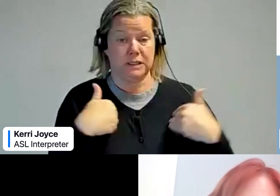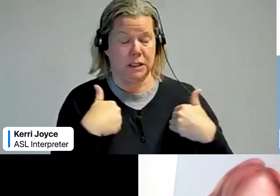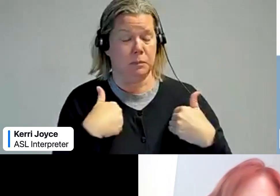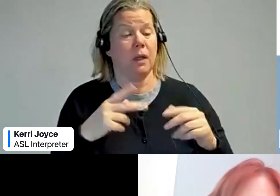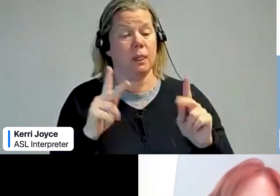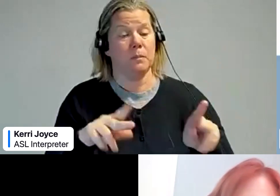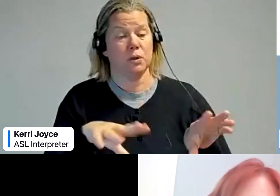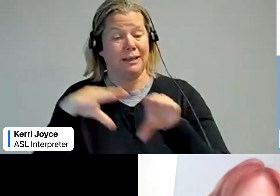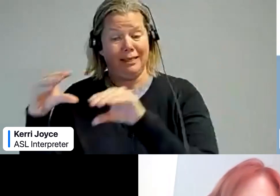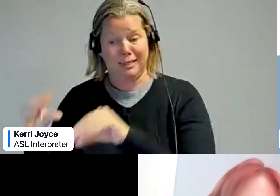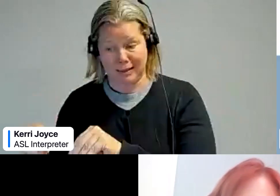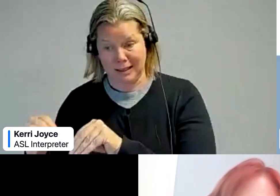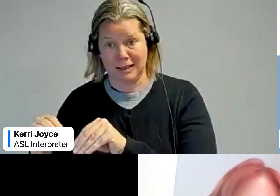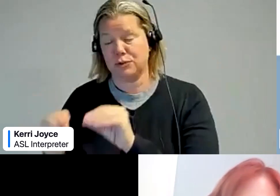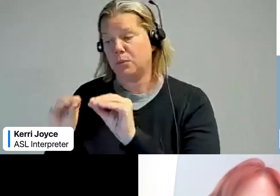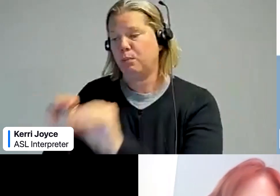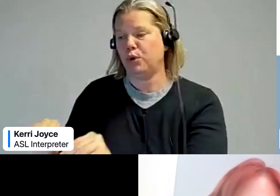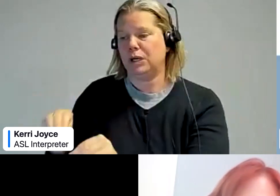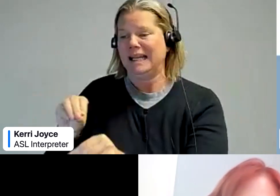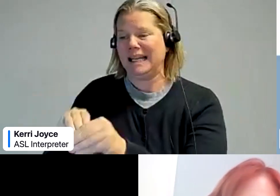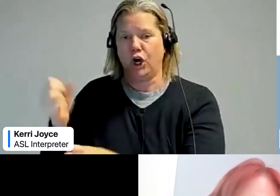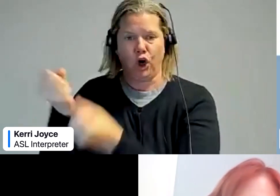the dog in an unattended car?